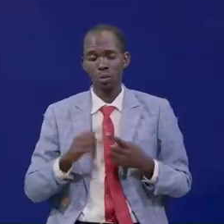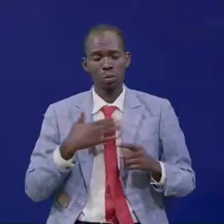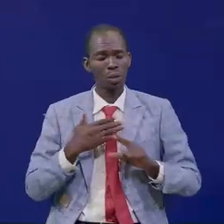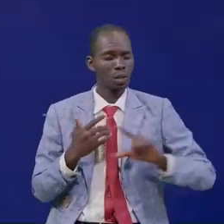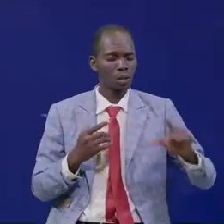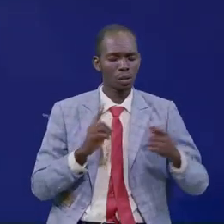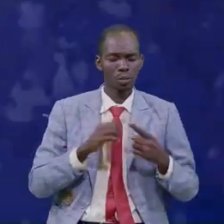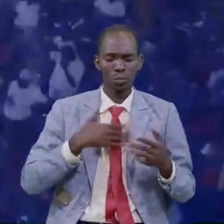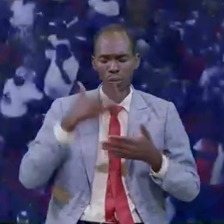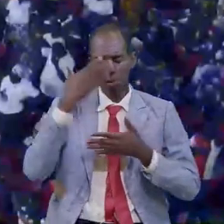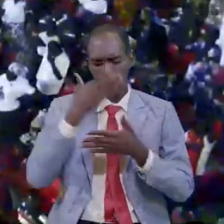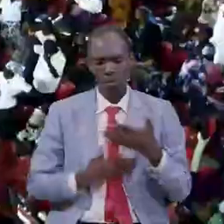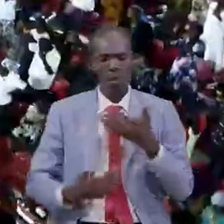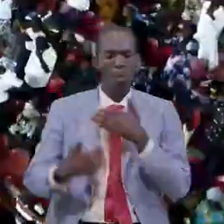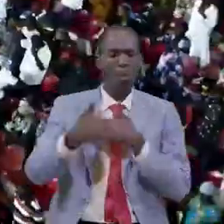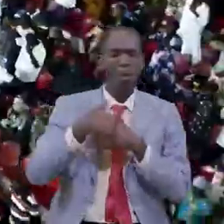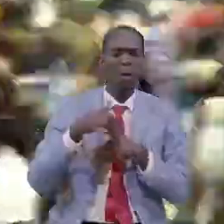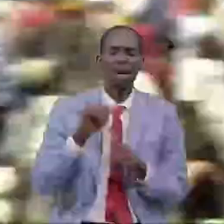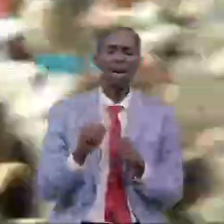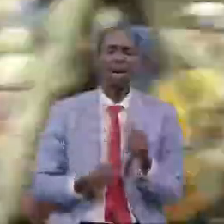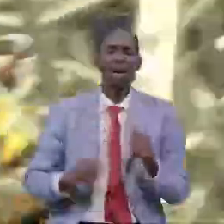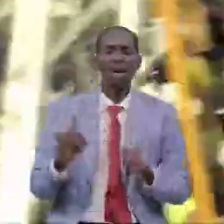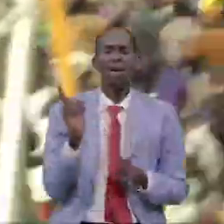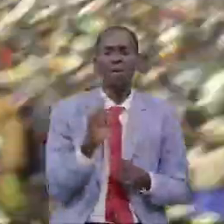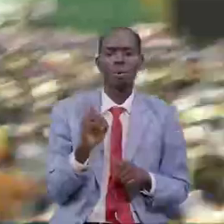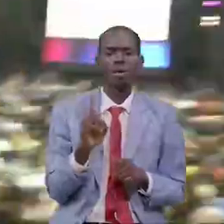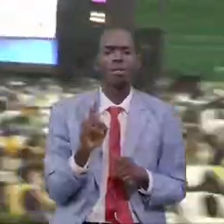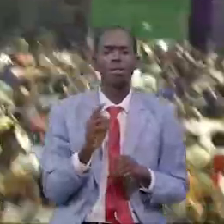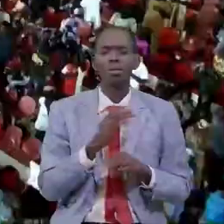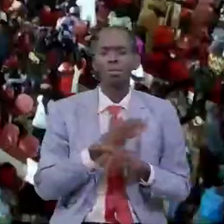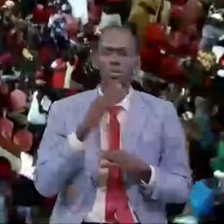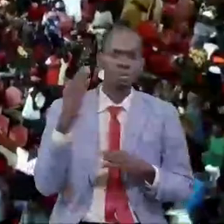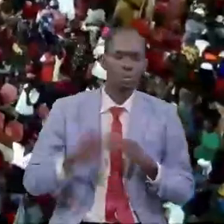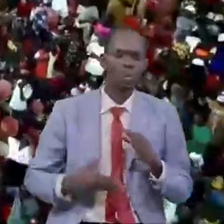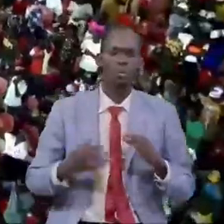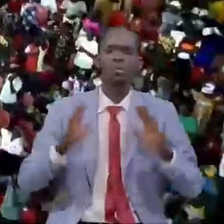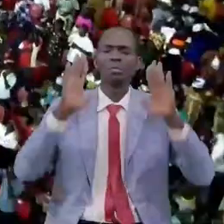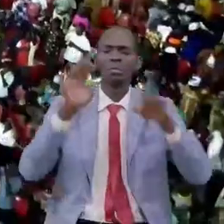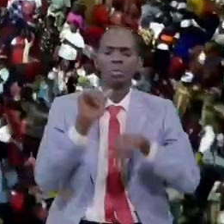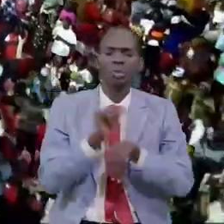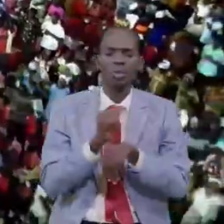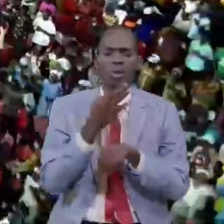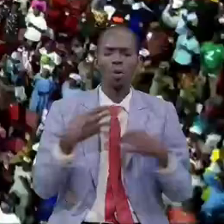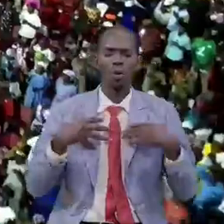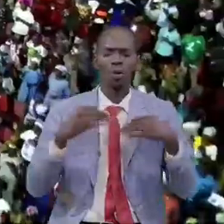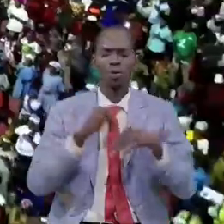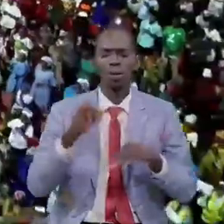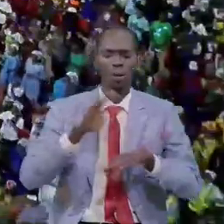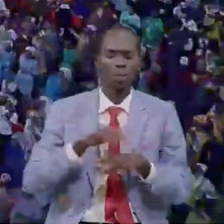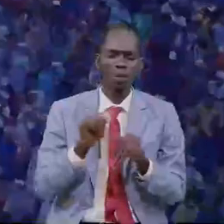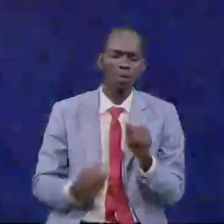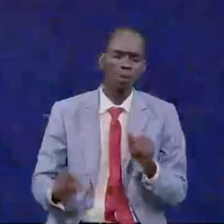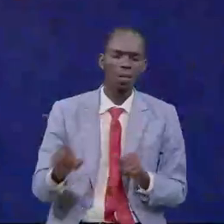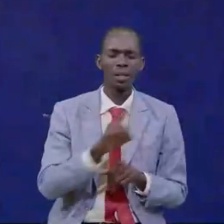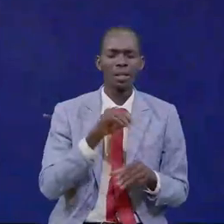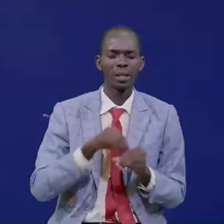back. Everywhere, definite moi, miracle of healing upon everyone. Il y a des